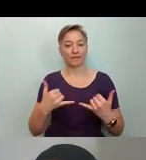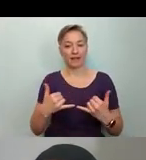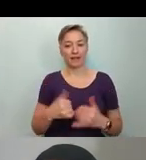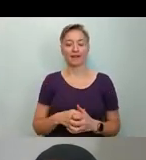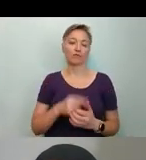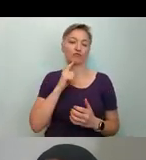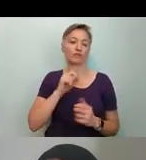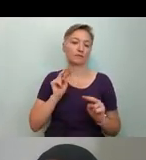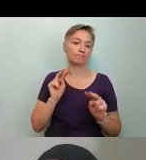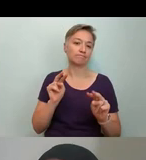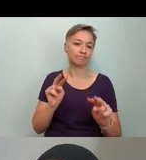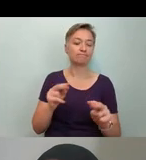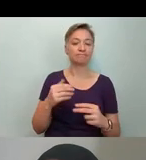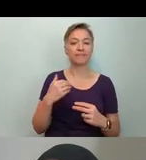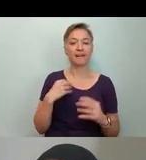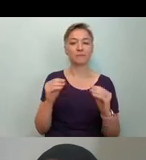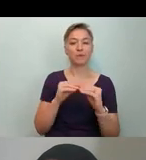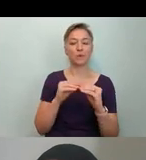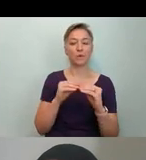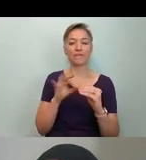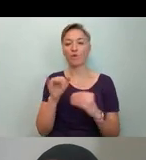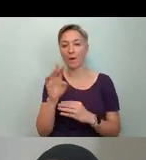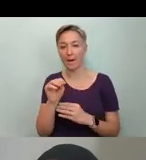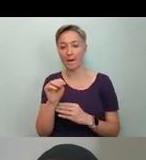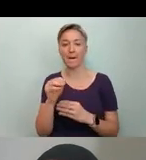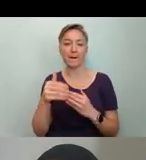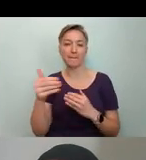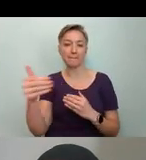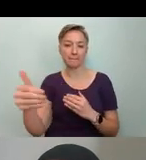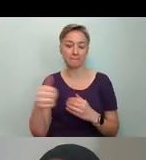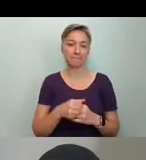look forward to having additional forums